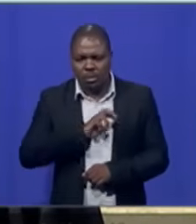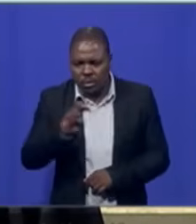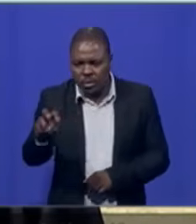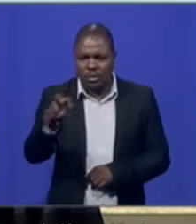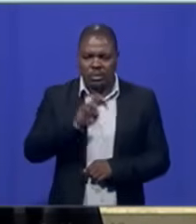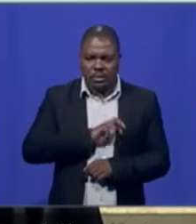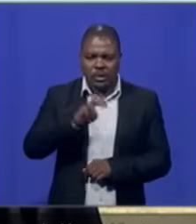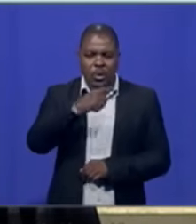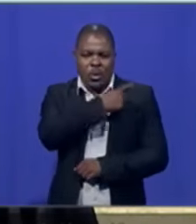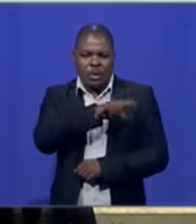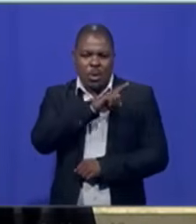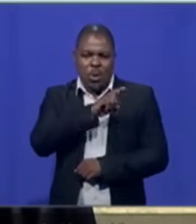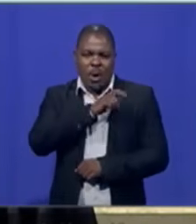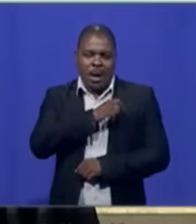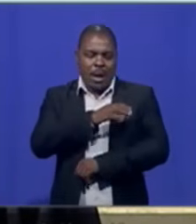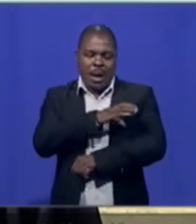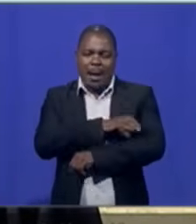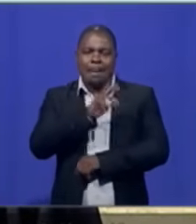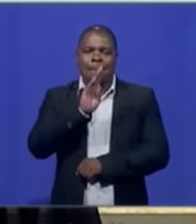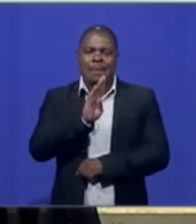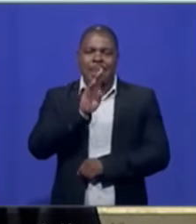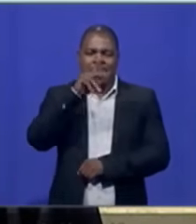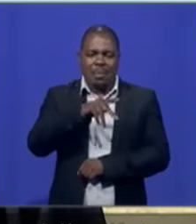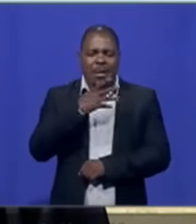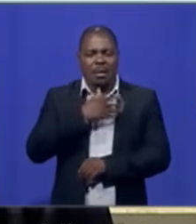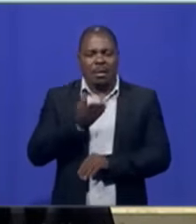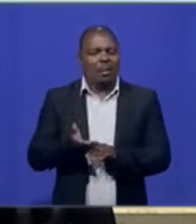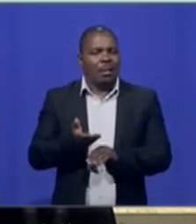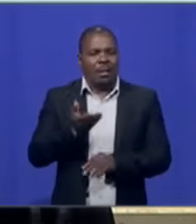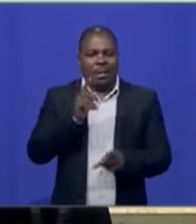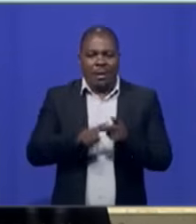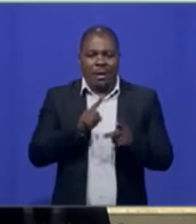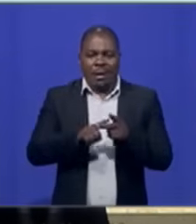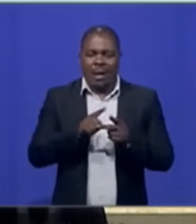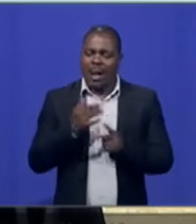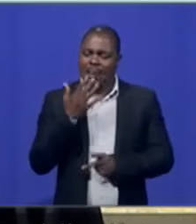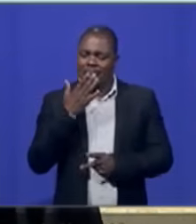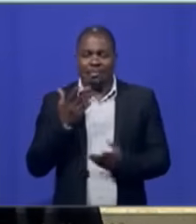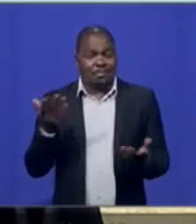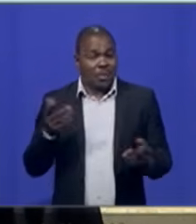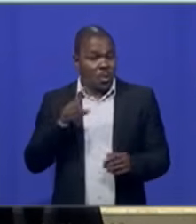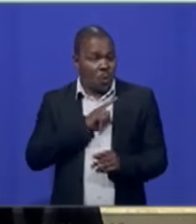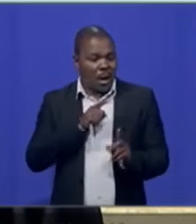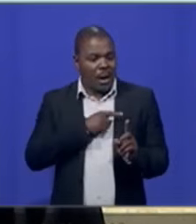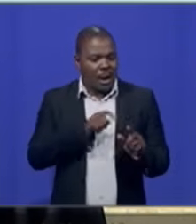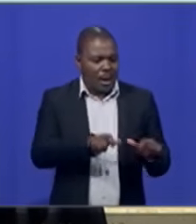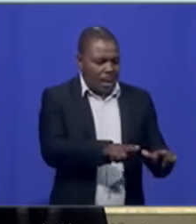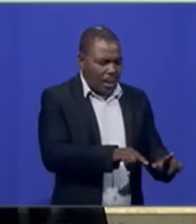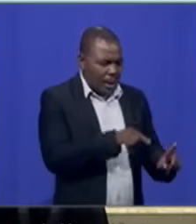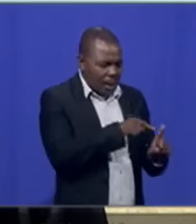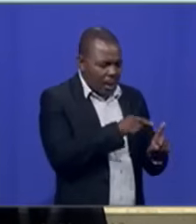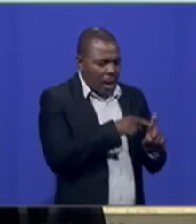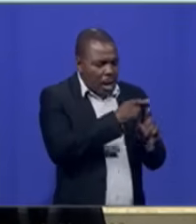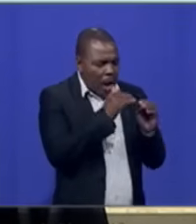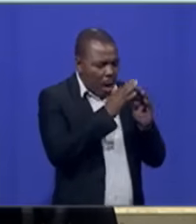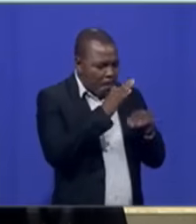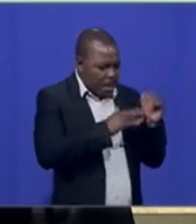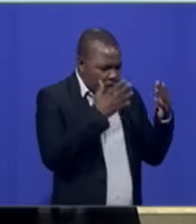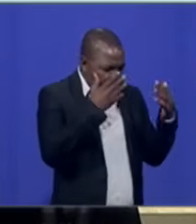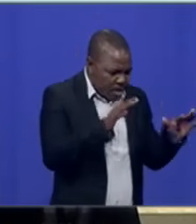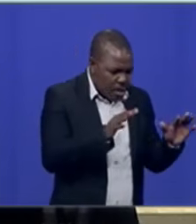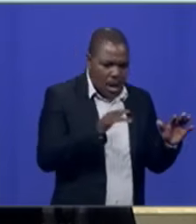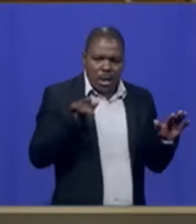hospital. High blood ya gagwe ha e ko tlase, sukiri ya gagwe ha e ko tlase ka gonne o batla go tselwa so sa bo hell se